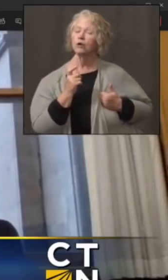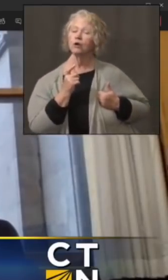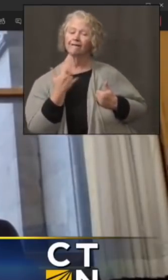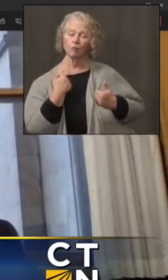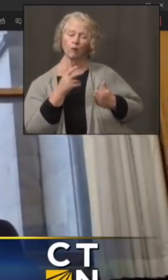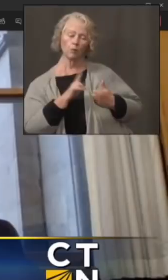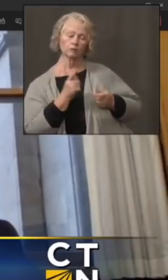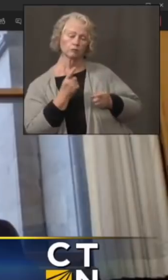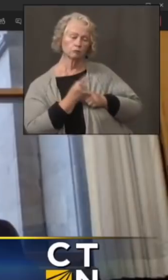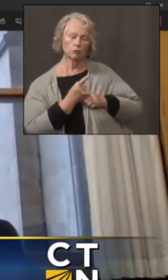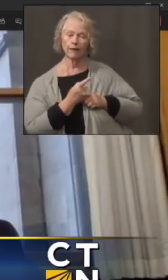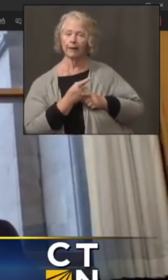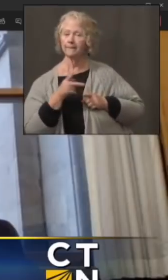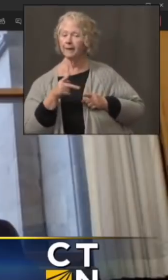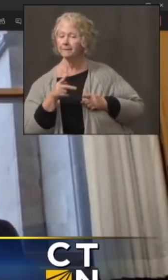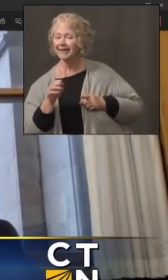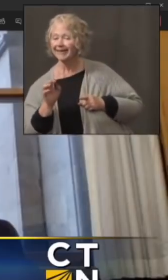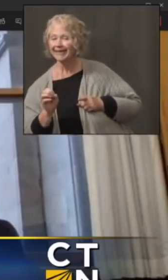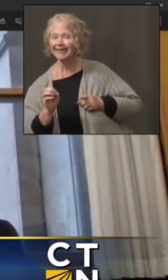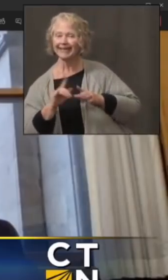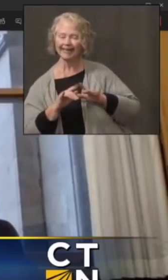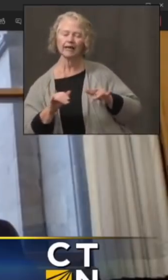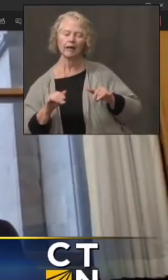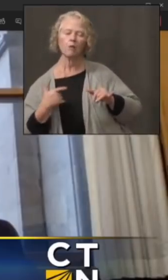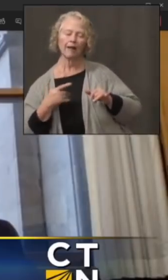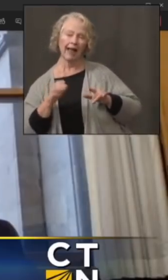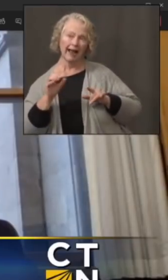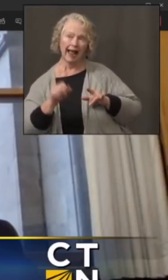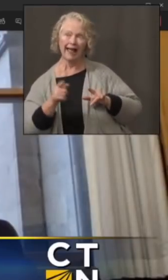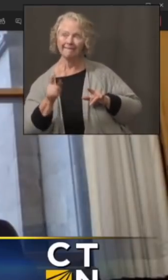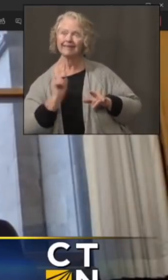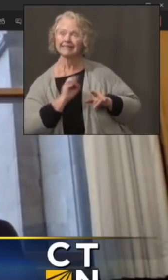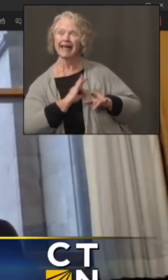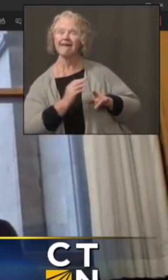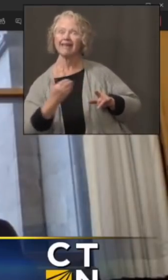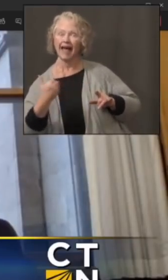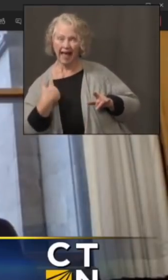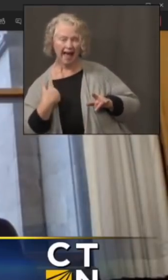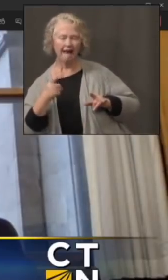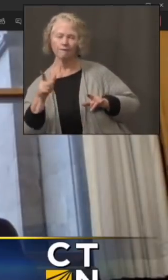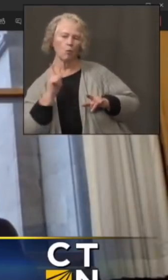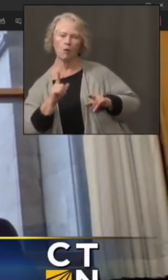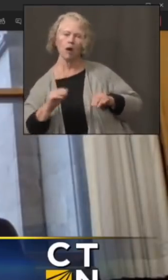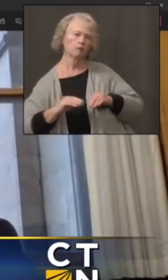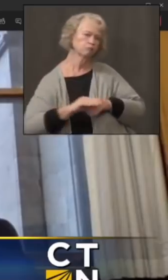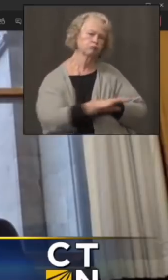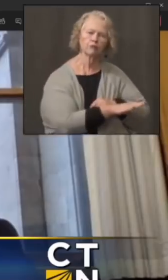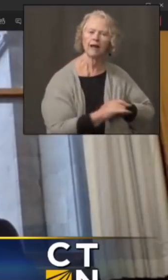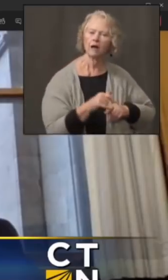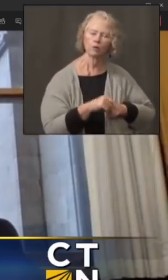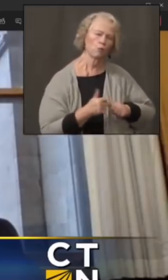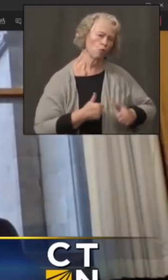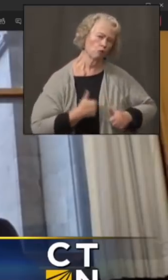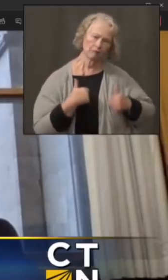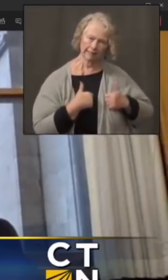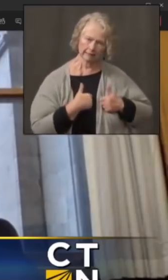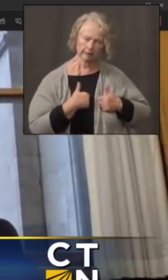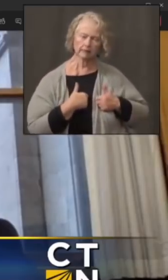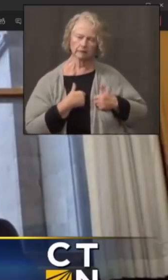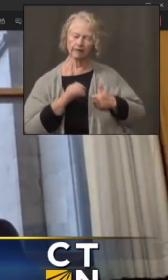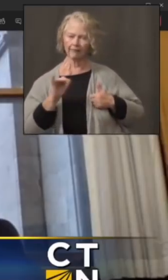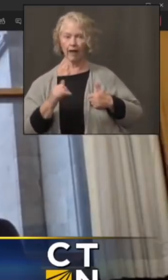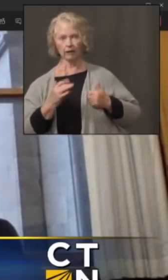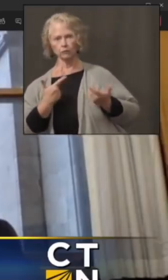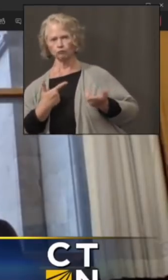PPE and so forth, oftentimes we'll catch a staff case and there won't be any transmission into the residents. And from an infection control perspective,